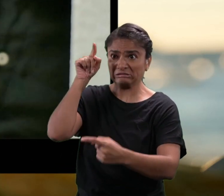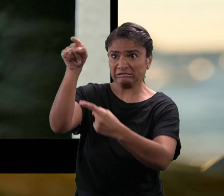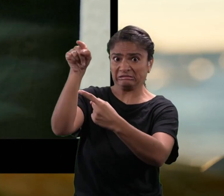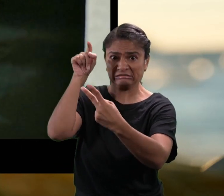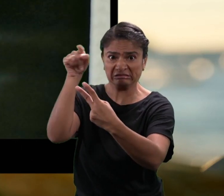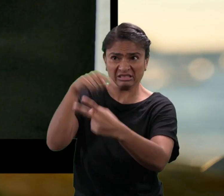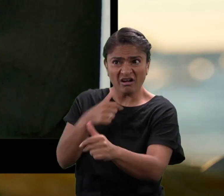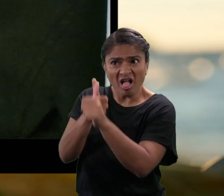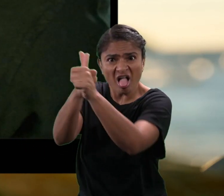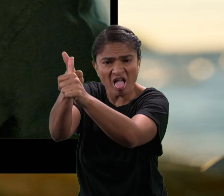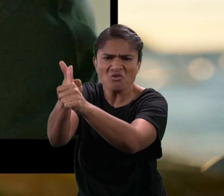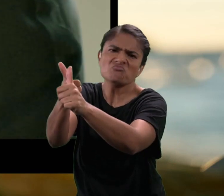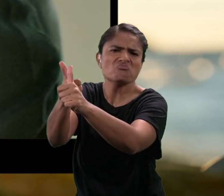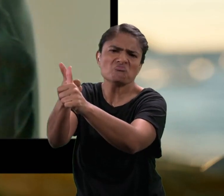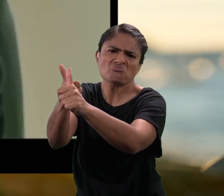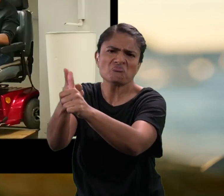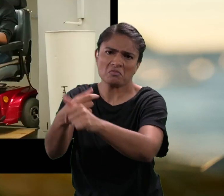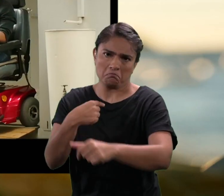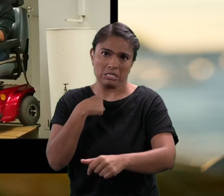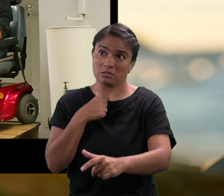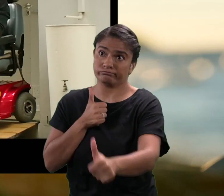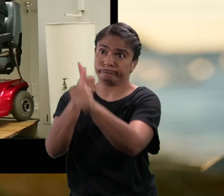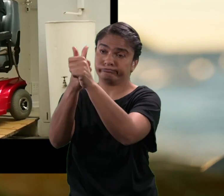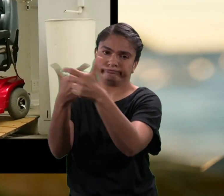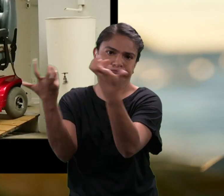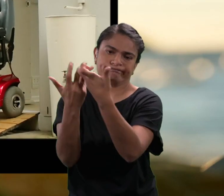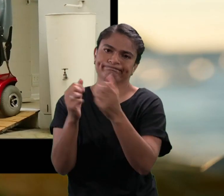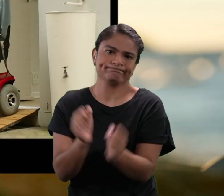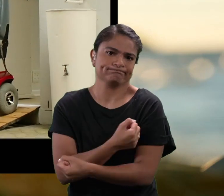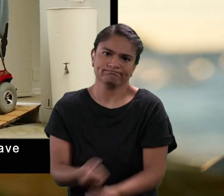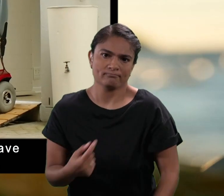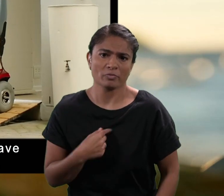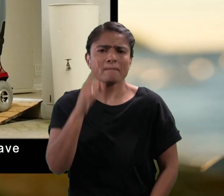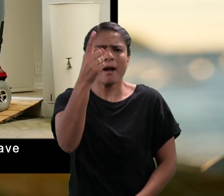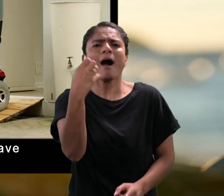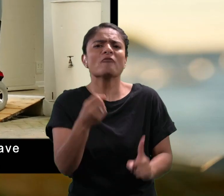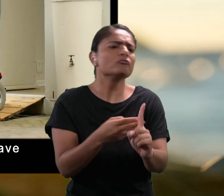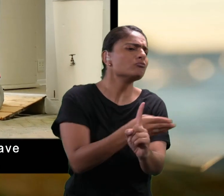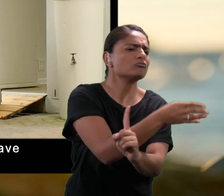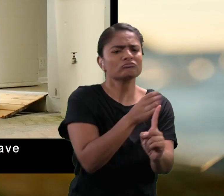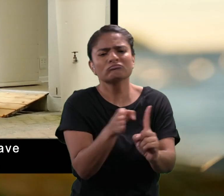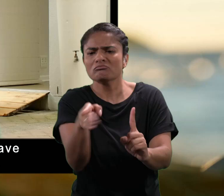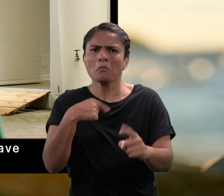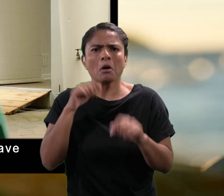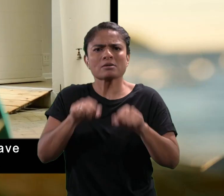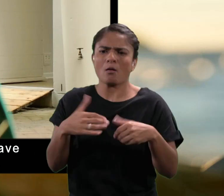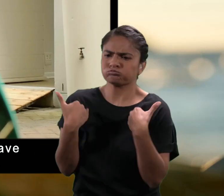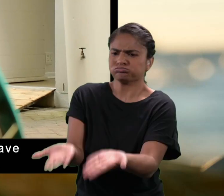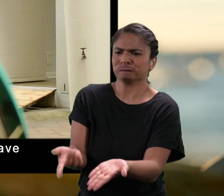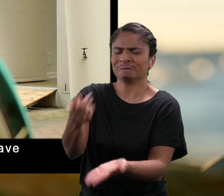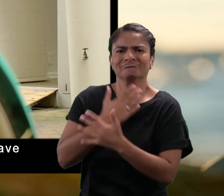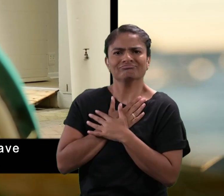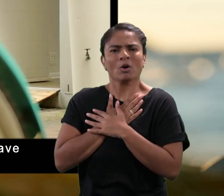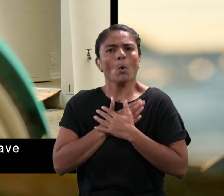focus on, the expectations that I can't necessarily fulfill. Because, I think there's